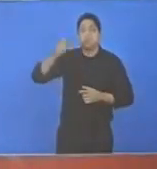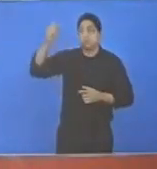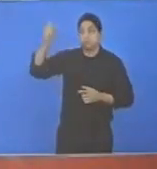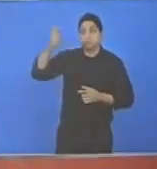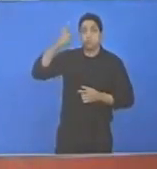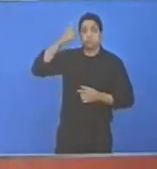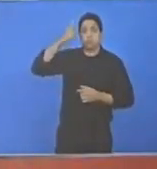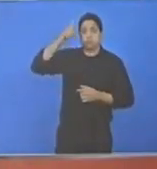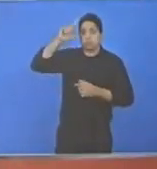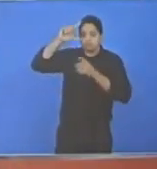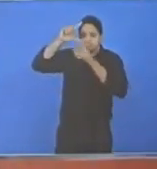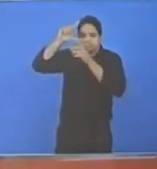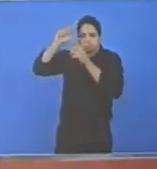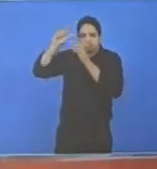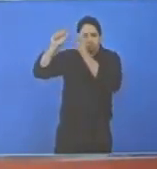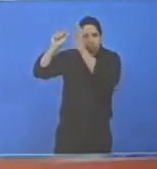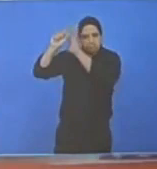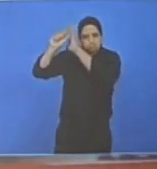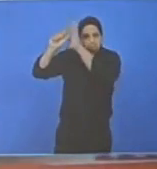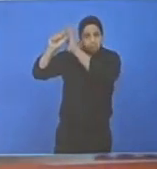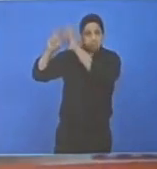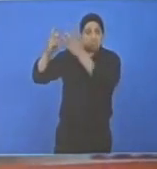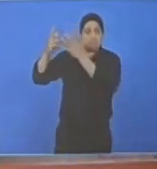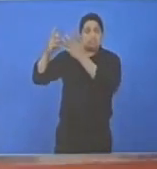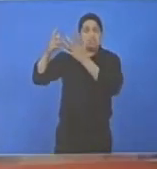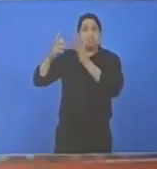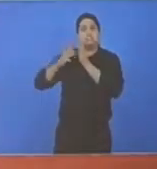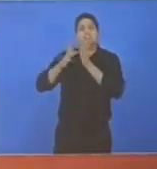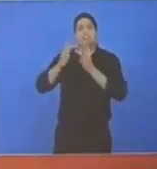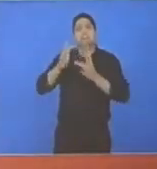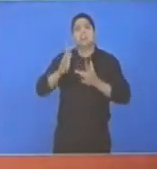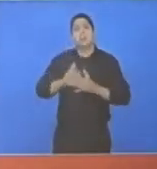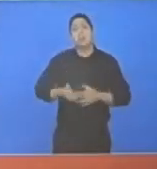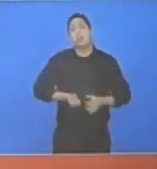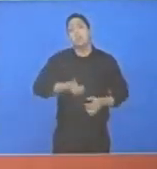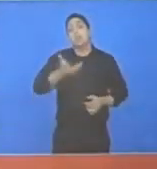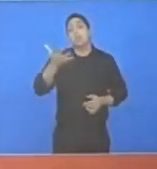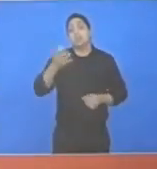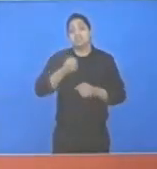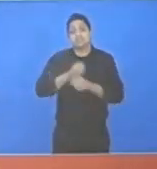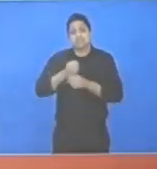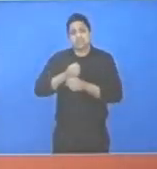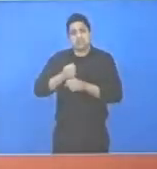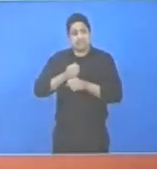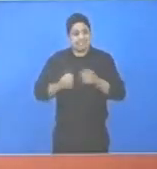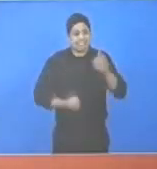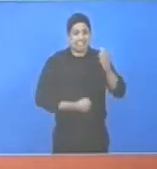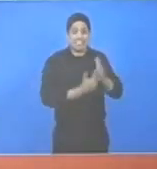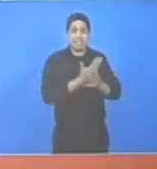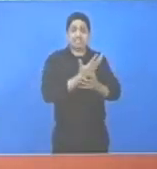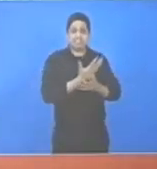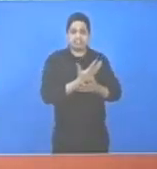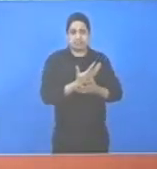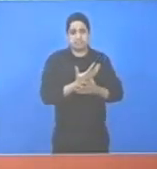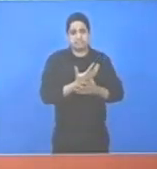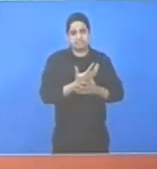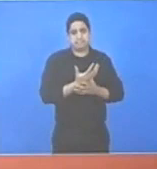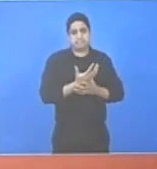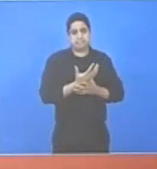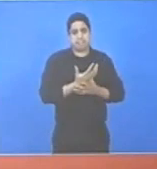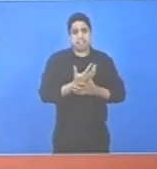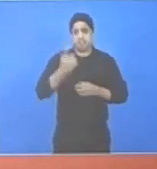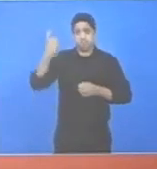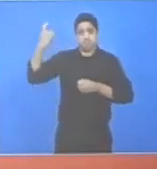sun will darken, the moon as well. So how many years before or after the